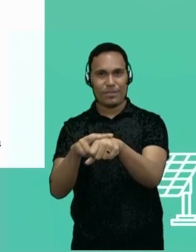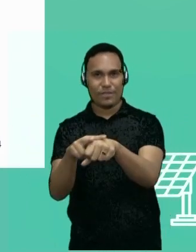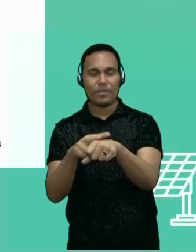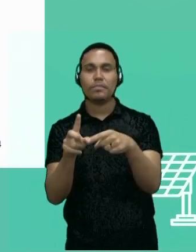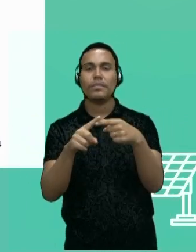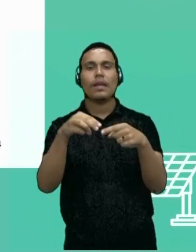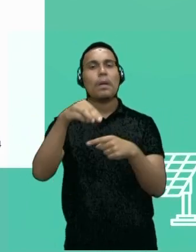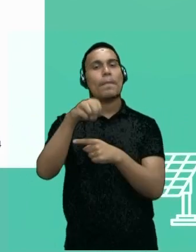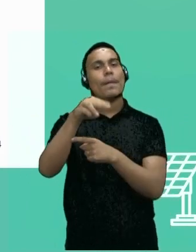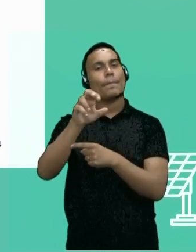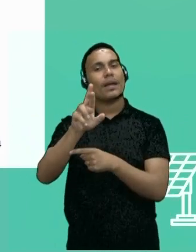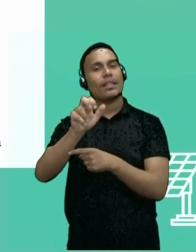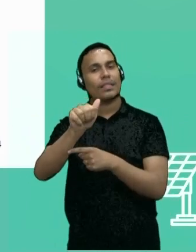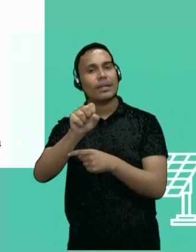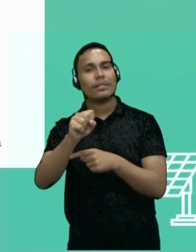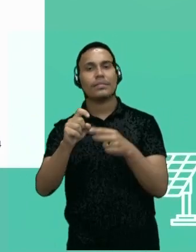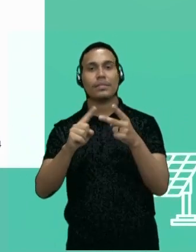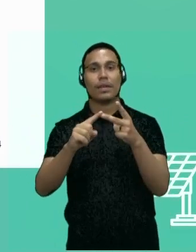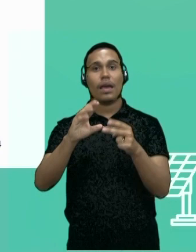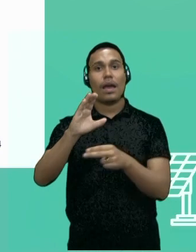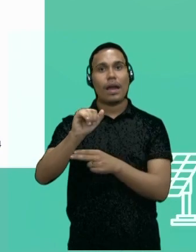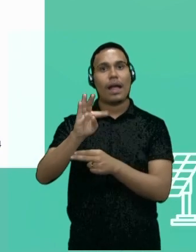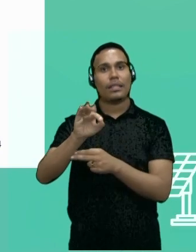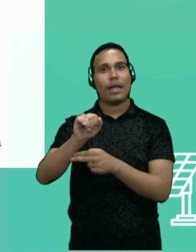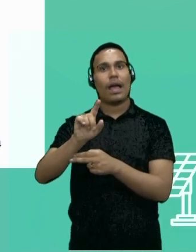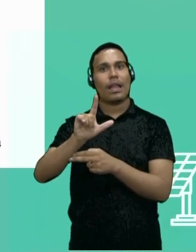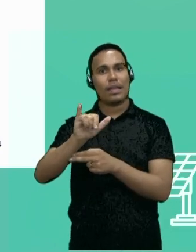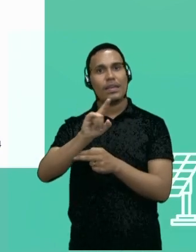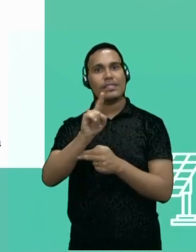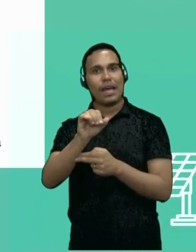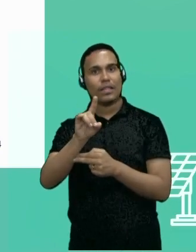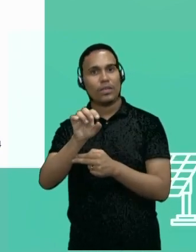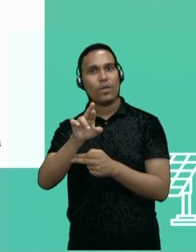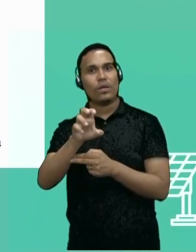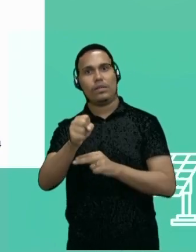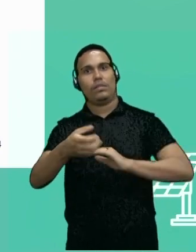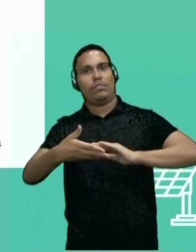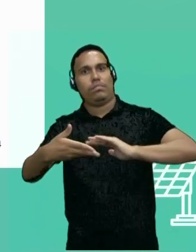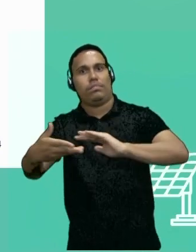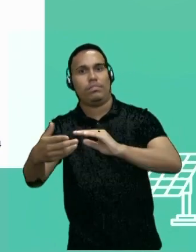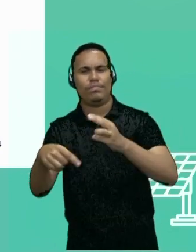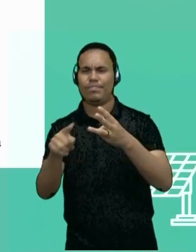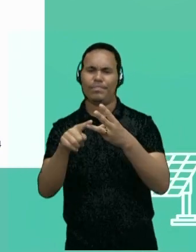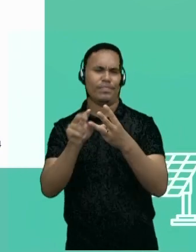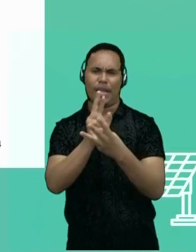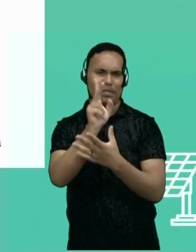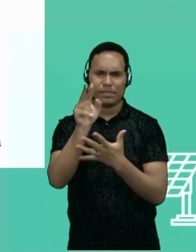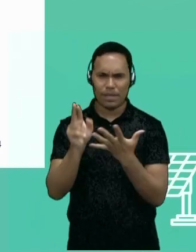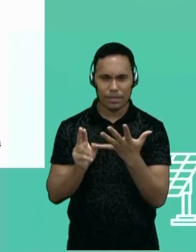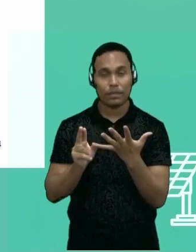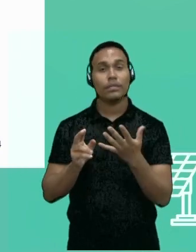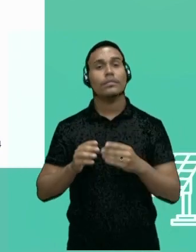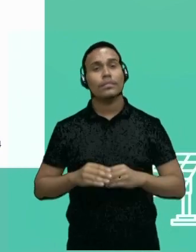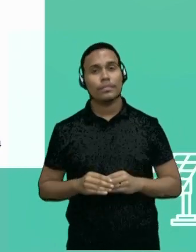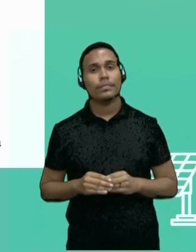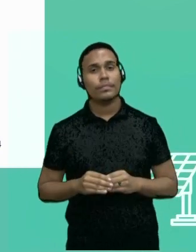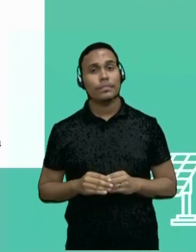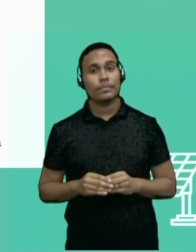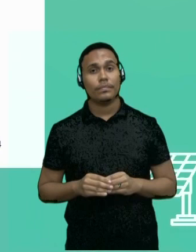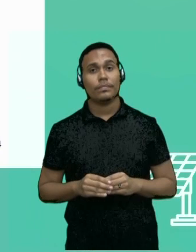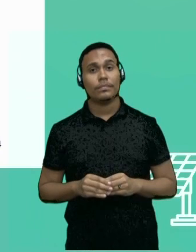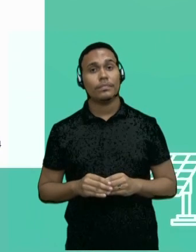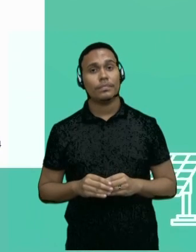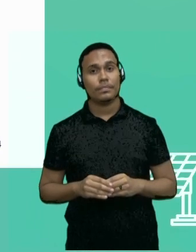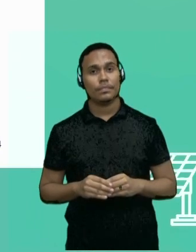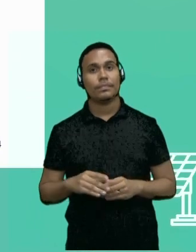of the fuel cells and hydrogen, we have heat and power generation on one side. So we have Baxi and Oyster Bosch